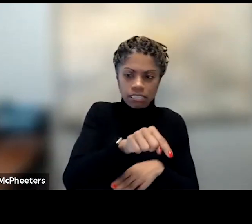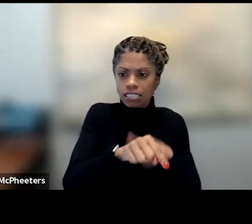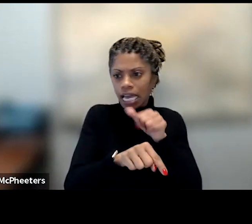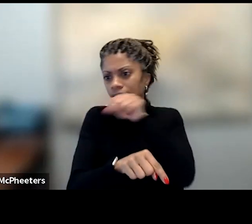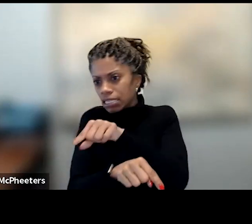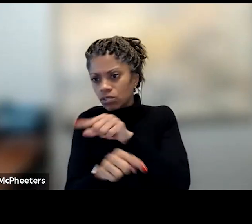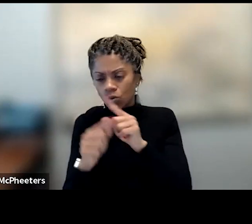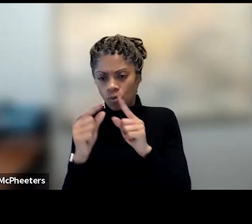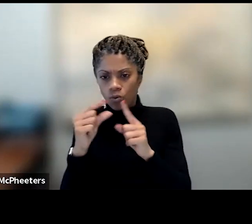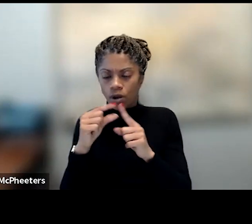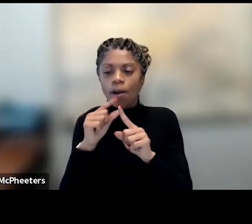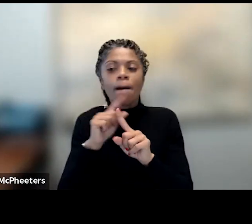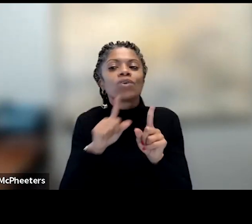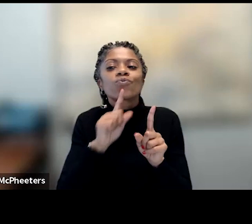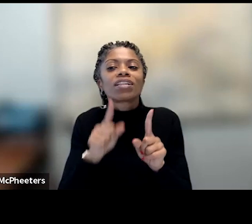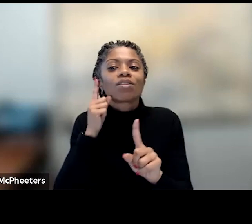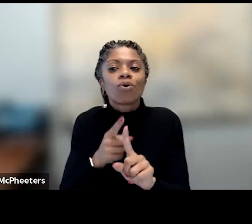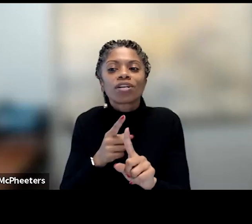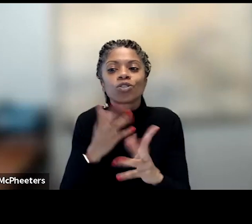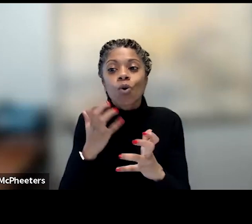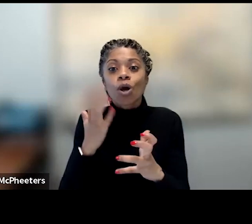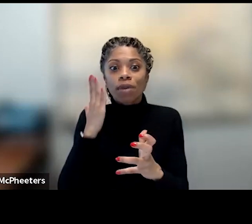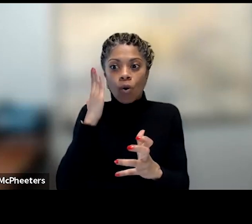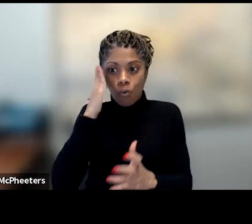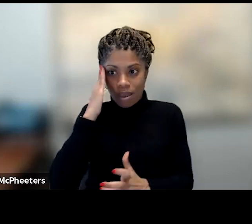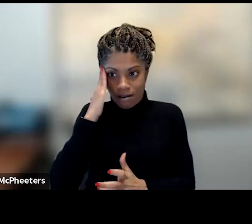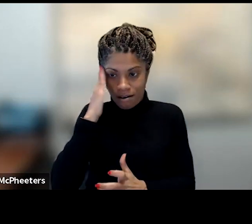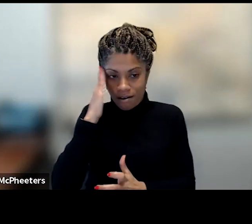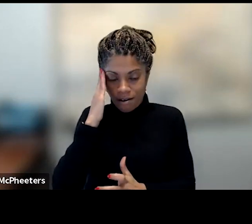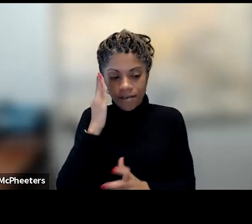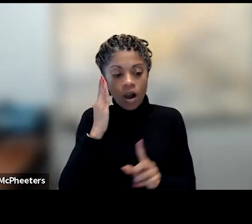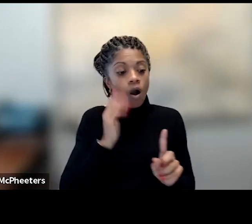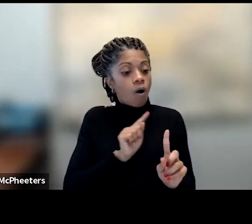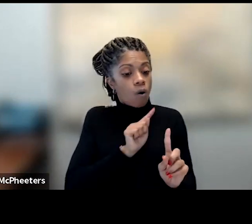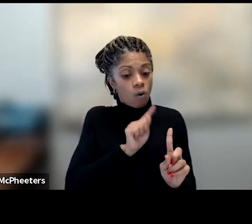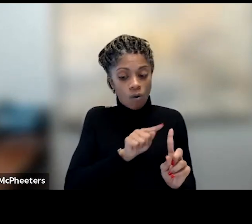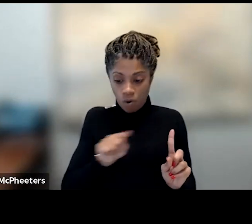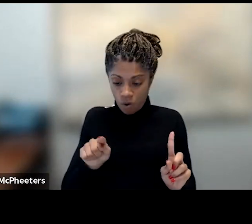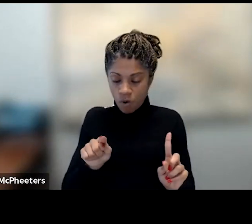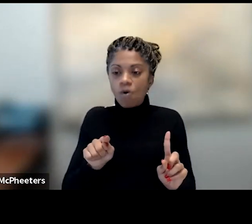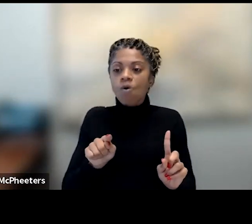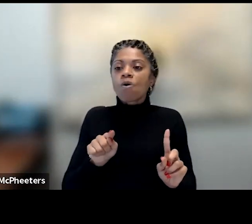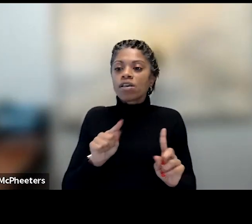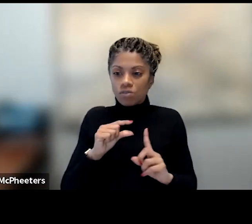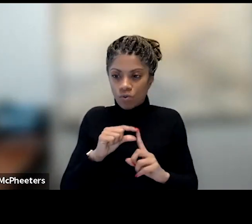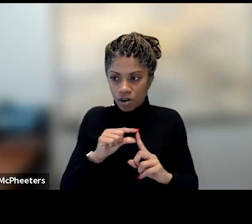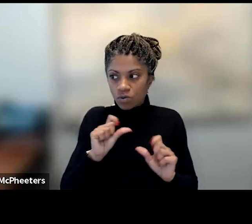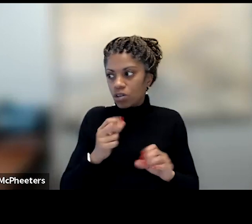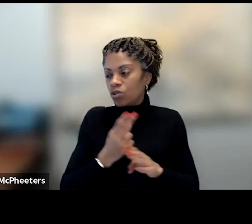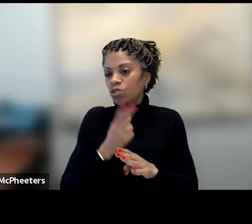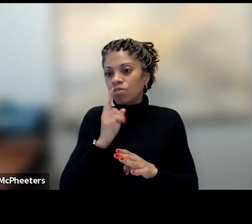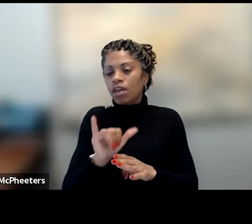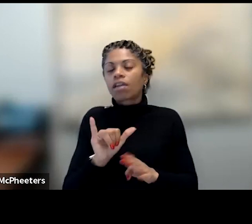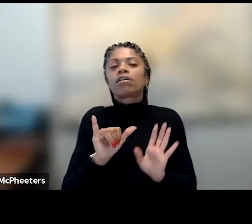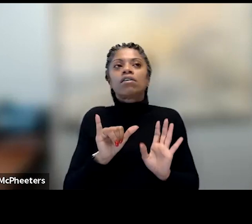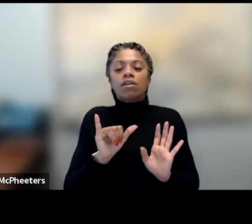want to be aware on what's coming up. And so we have to make sure that we include that. And if you can think of other things that you haven't seen or want to see,